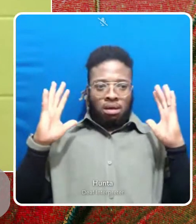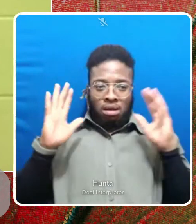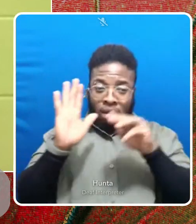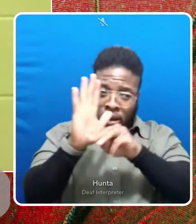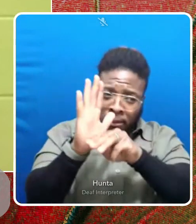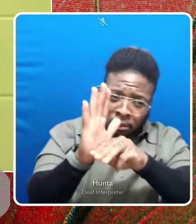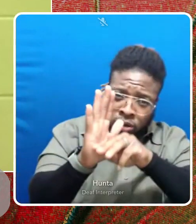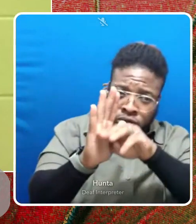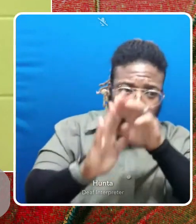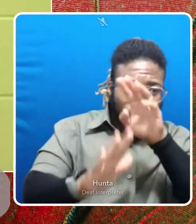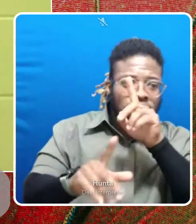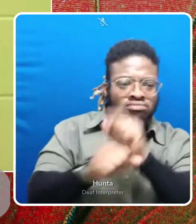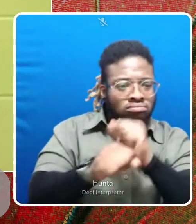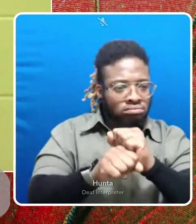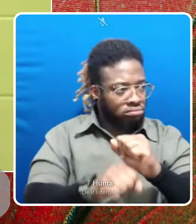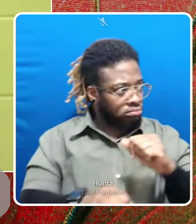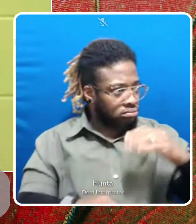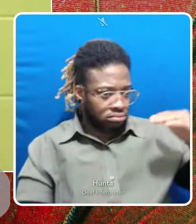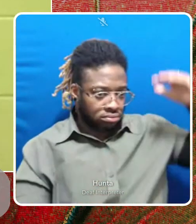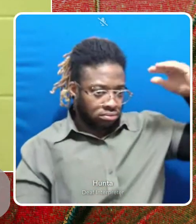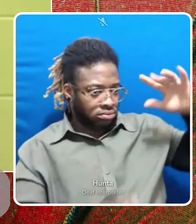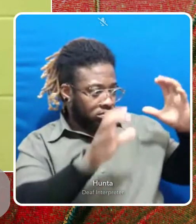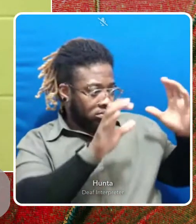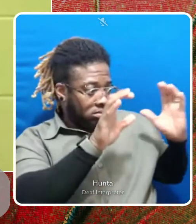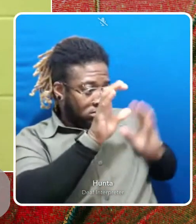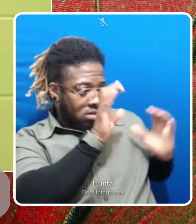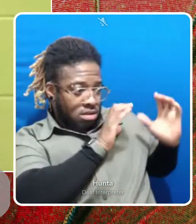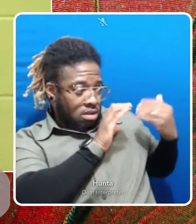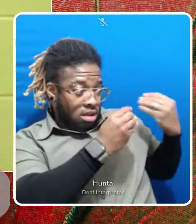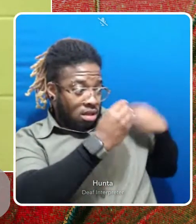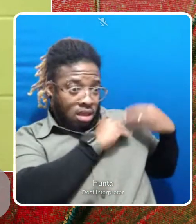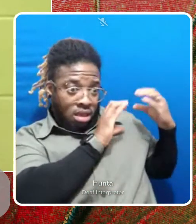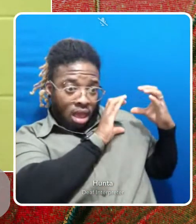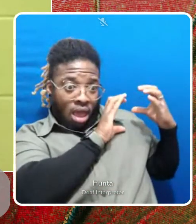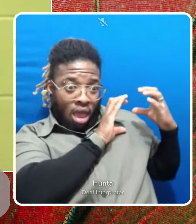smoke. No, I mean lying.